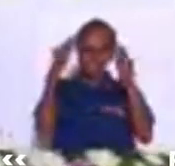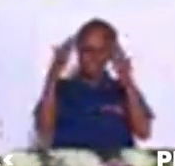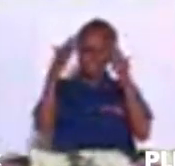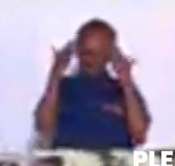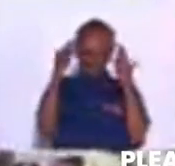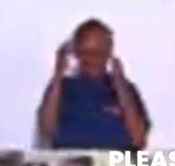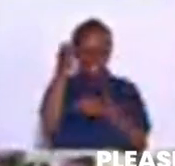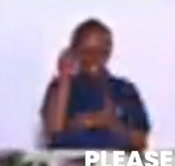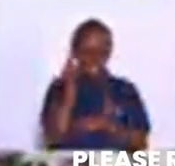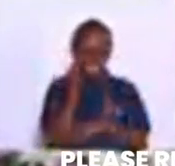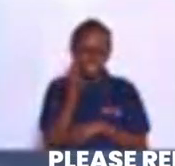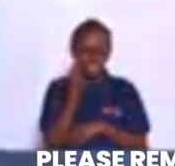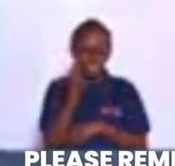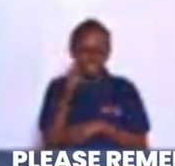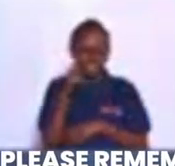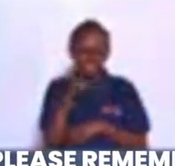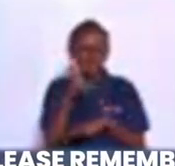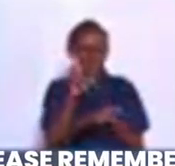spending 2 hours